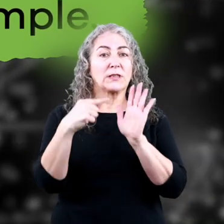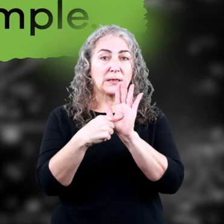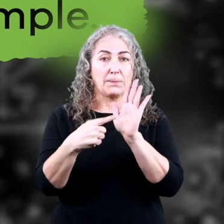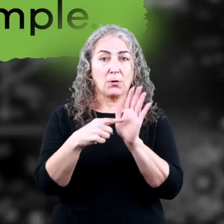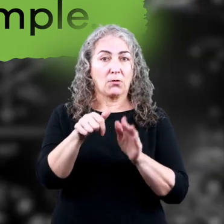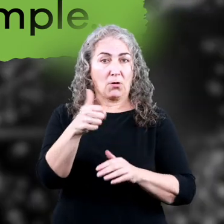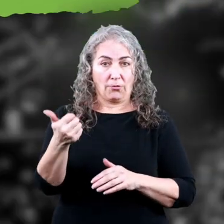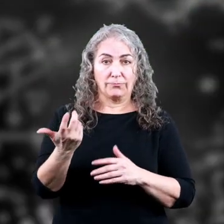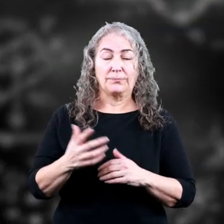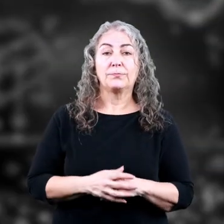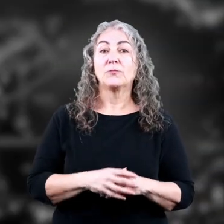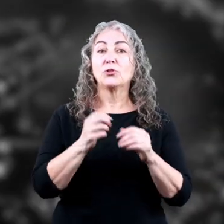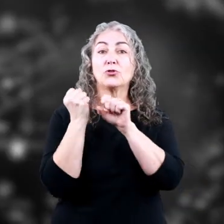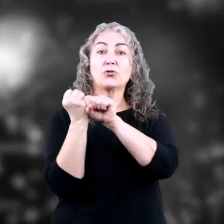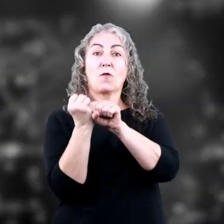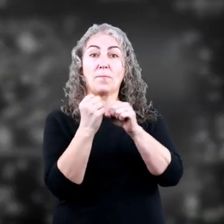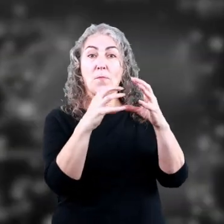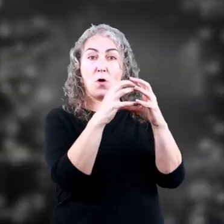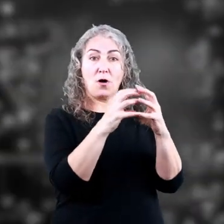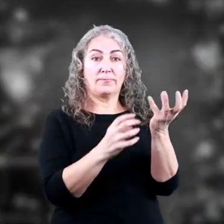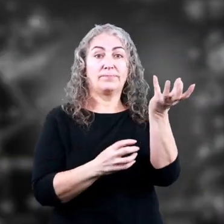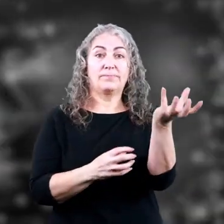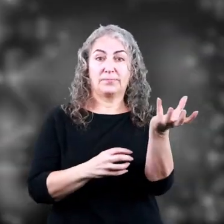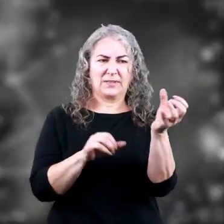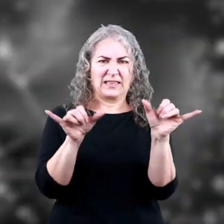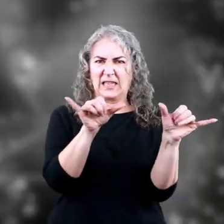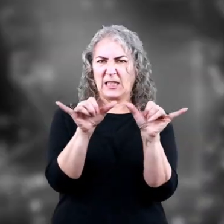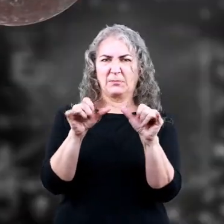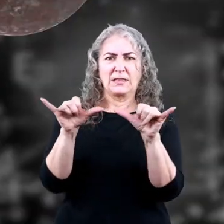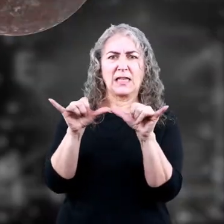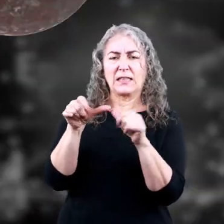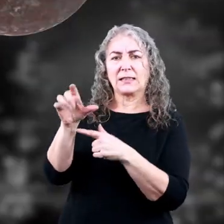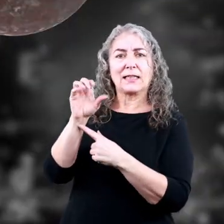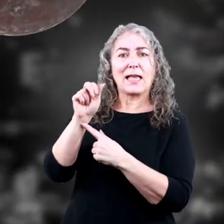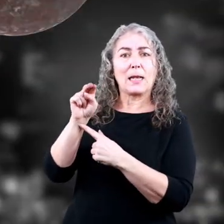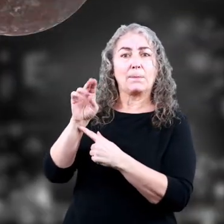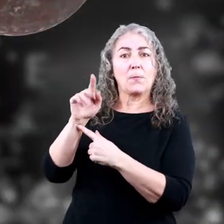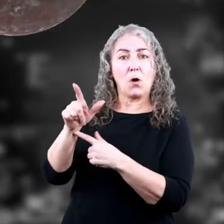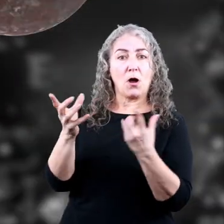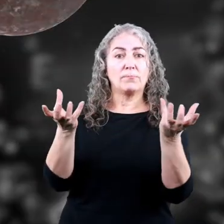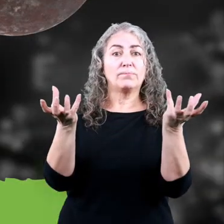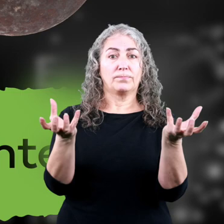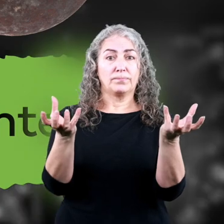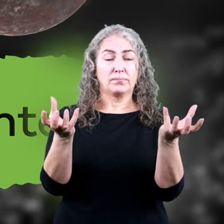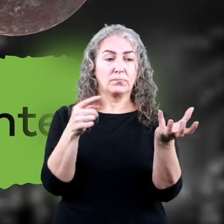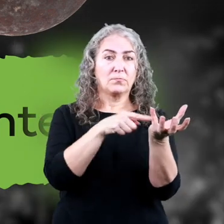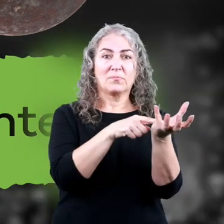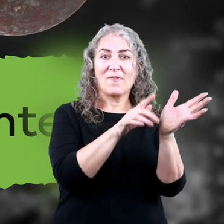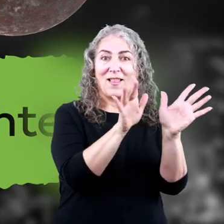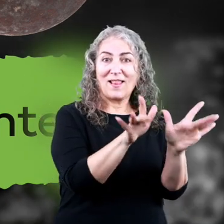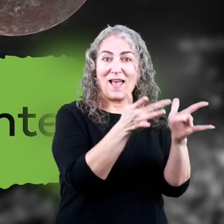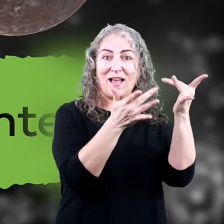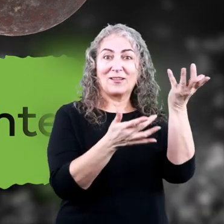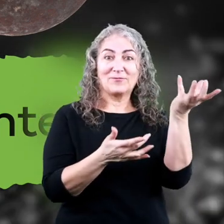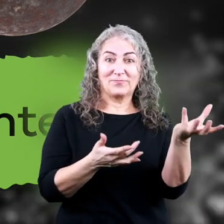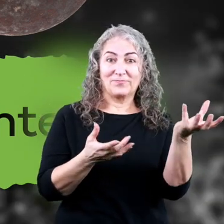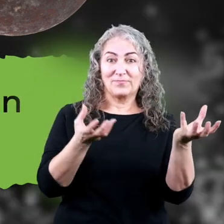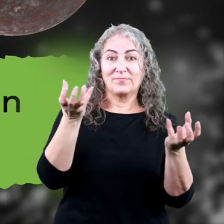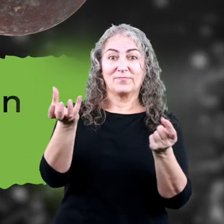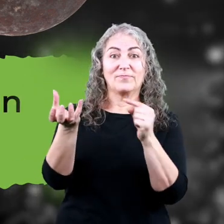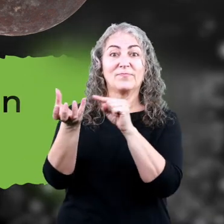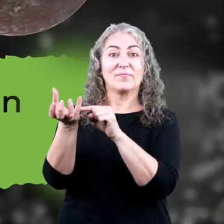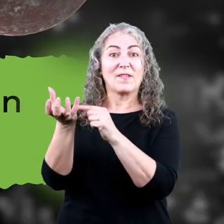another example. A softball is about the same size as a cannonball. But the softball is lighter